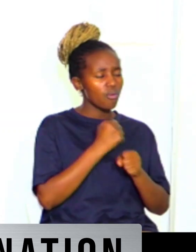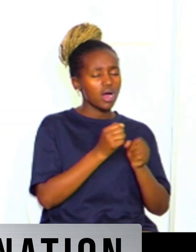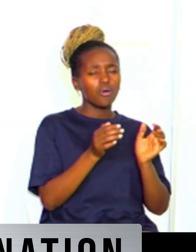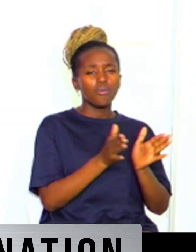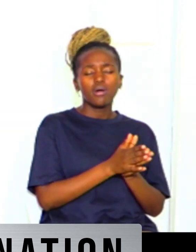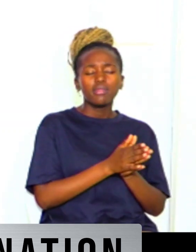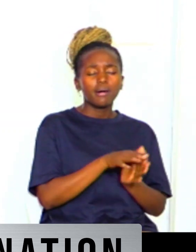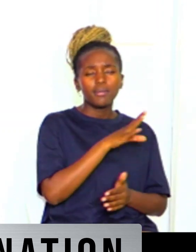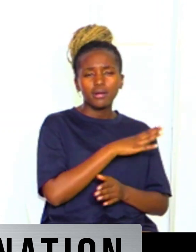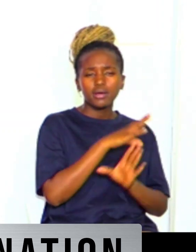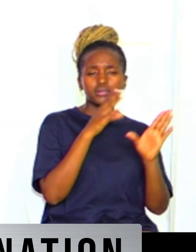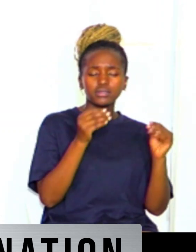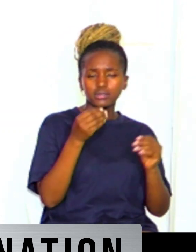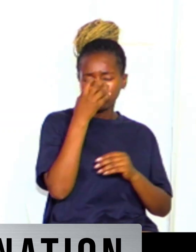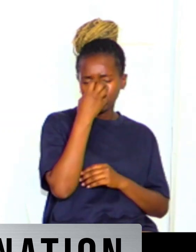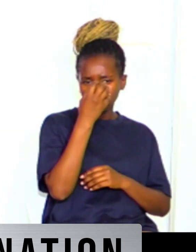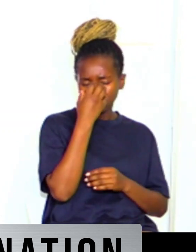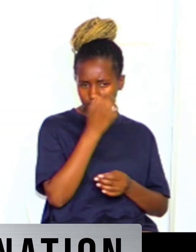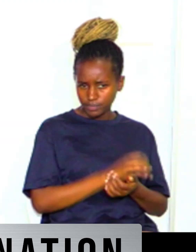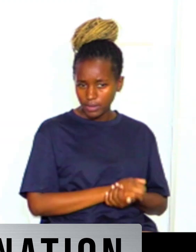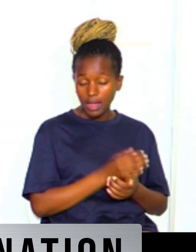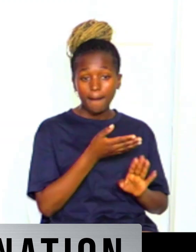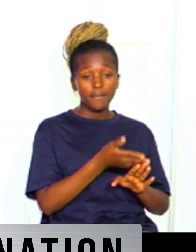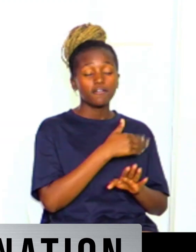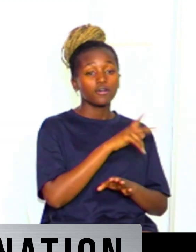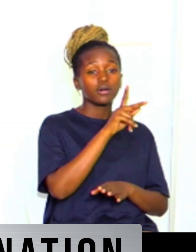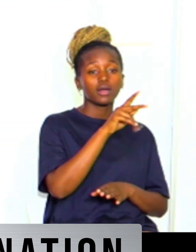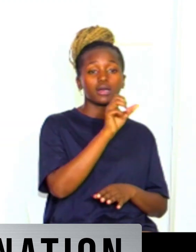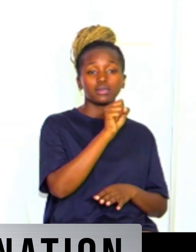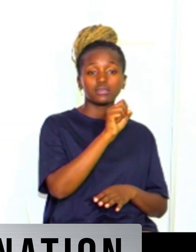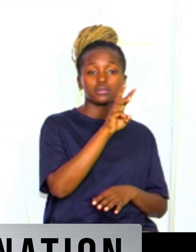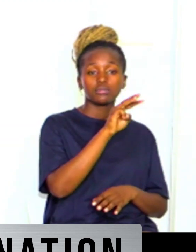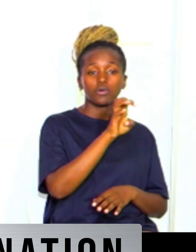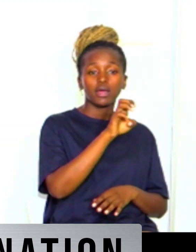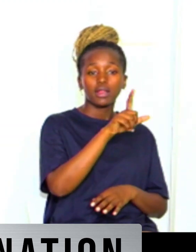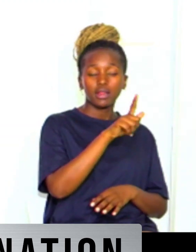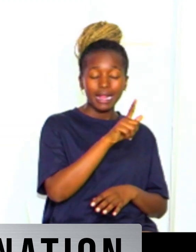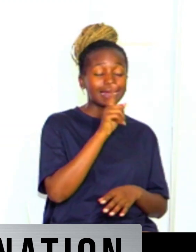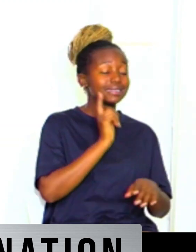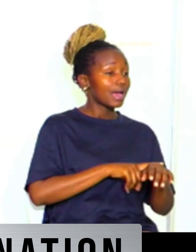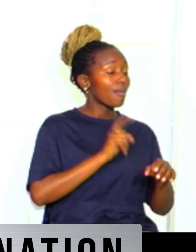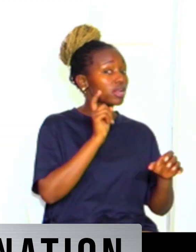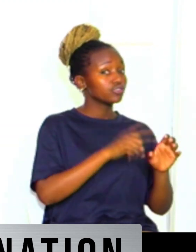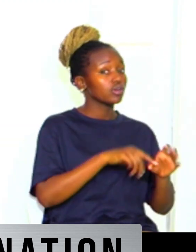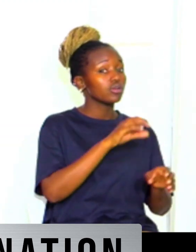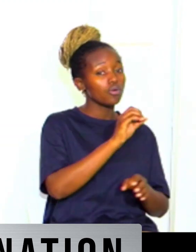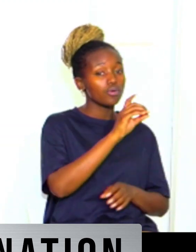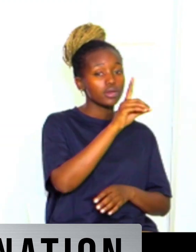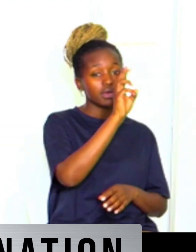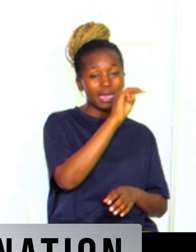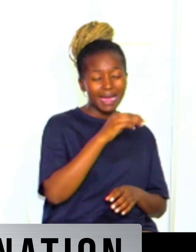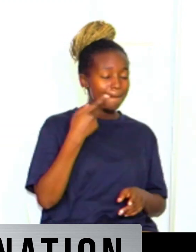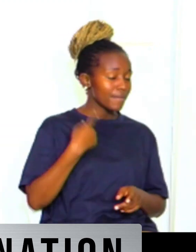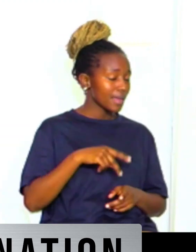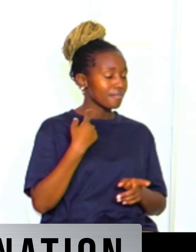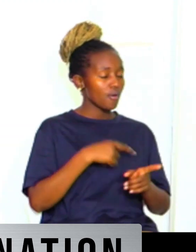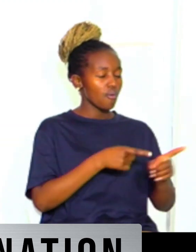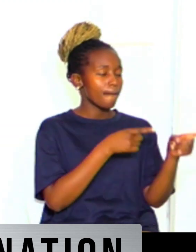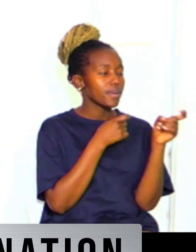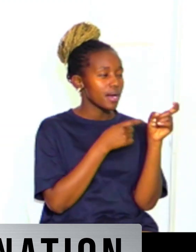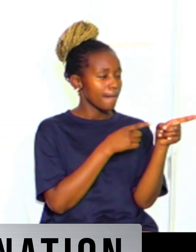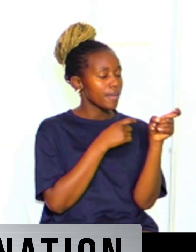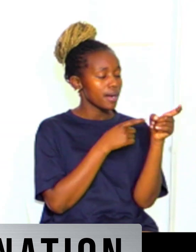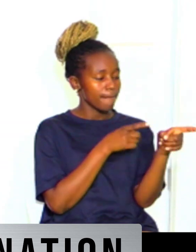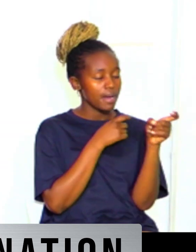president of the Republic of Kenya. Kasmuel, jamaa venye aliingia ODM, kumbuka venye watu walimuingilia. People are